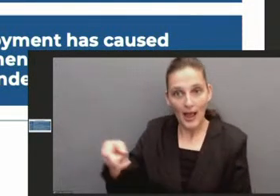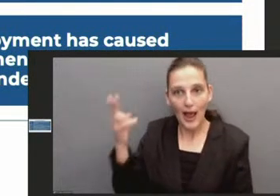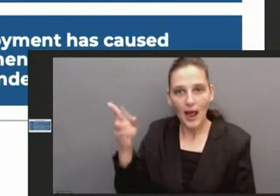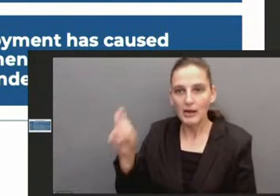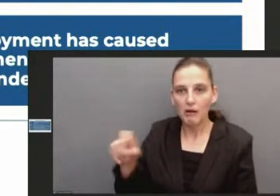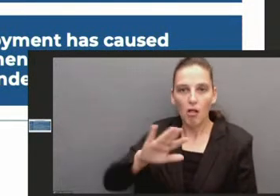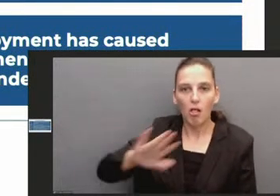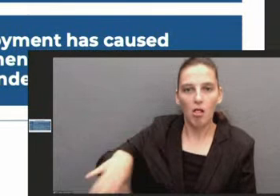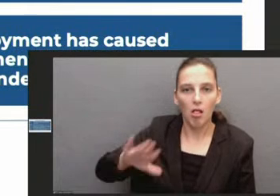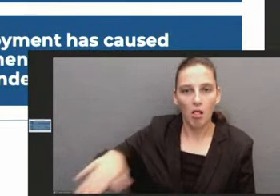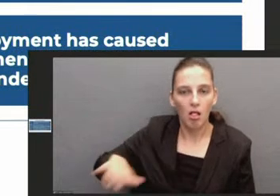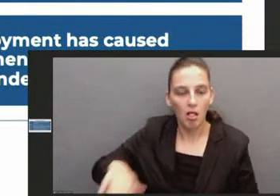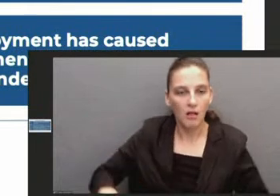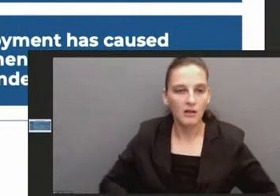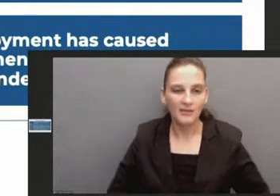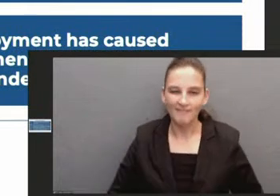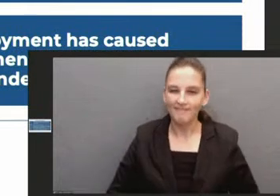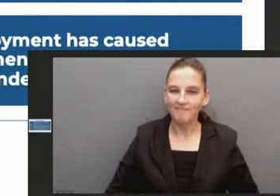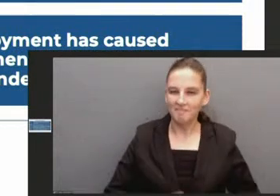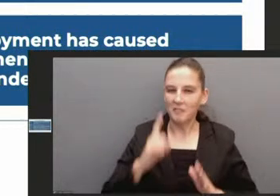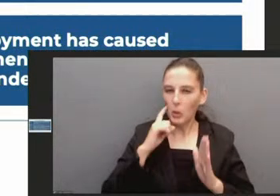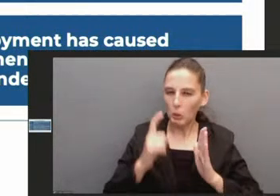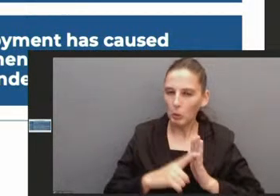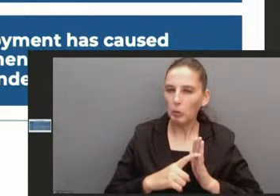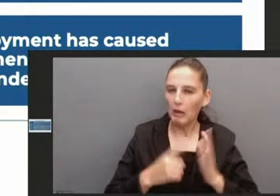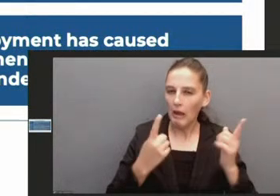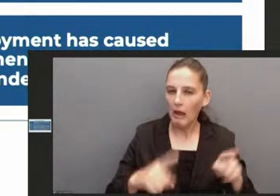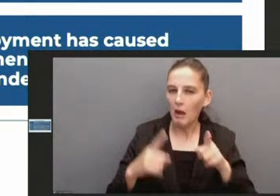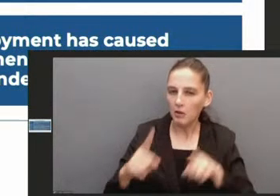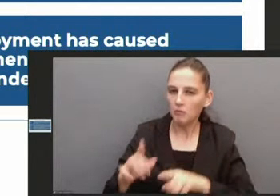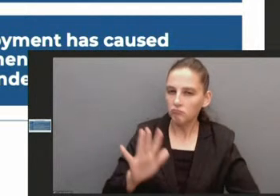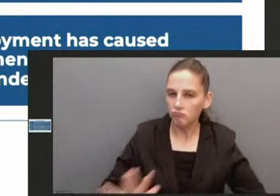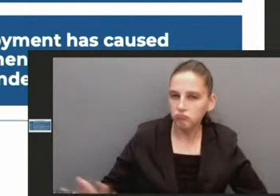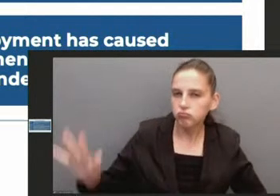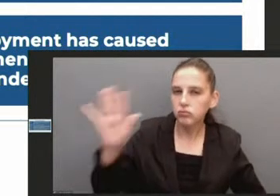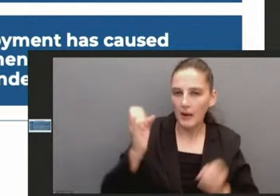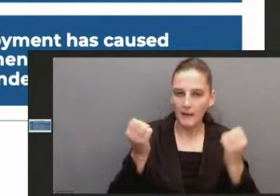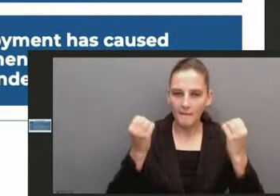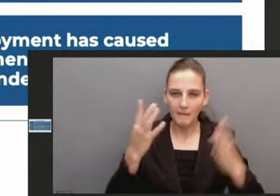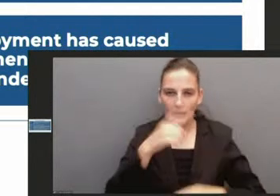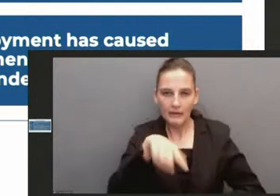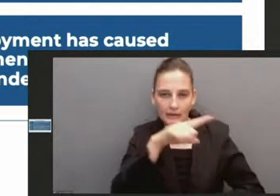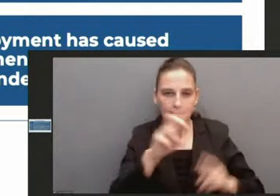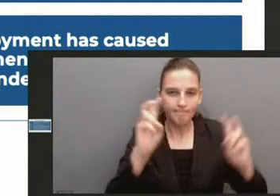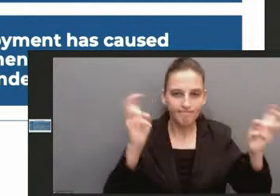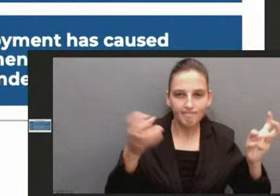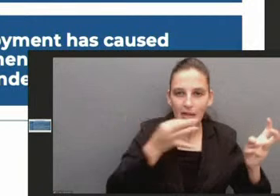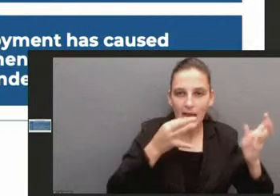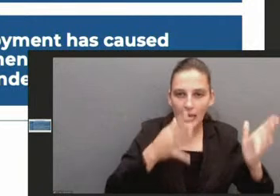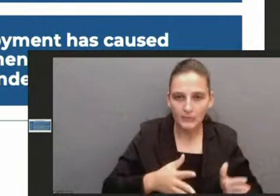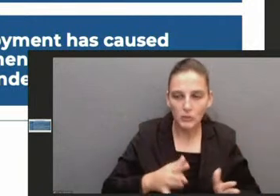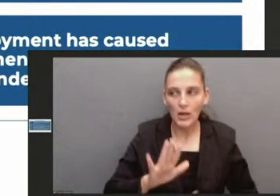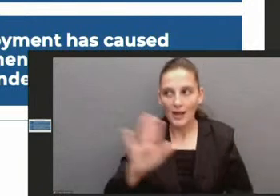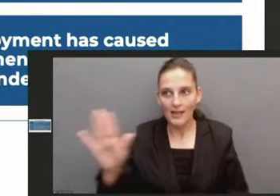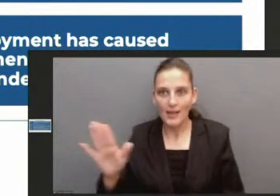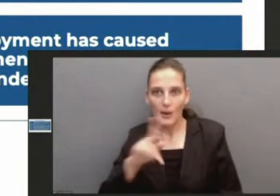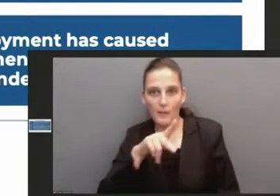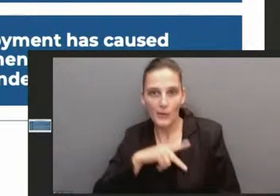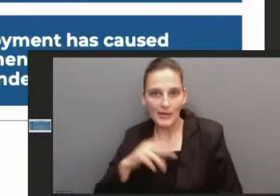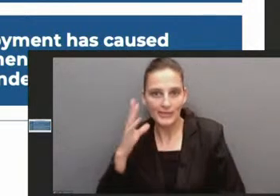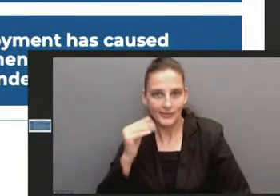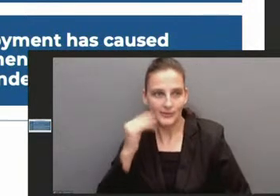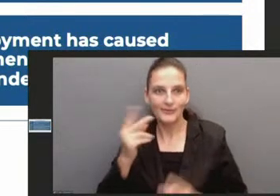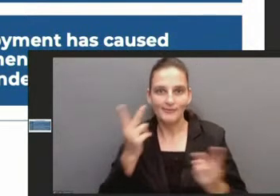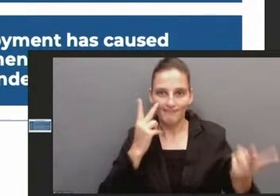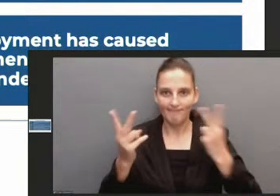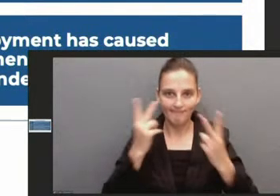This is kind of a theme of what we've seen from a lot of subject matter experts and personal experience throughout the